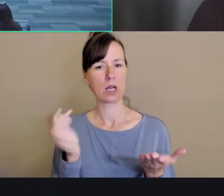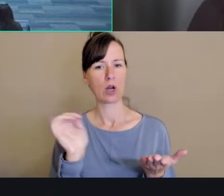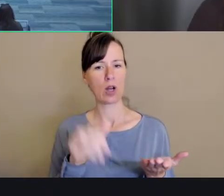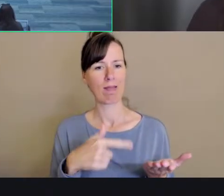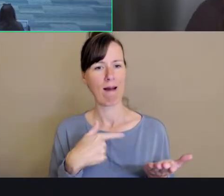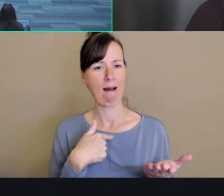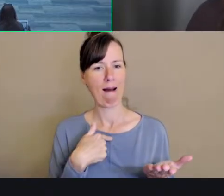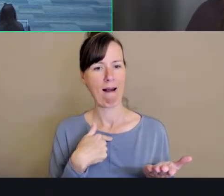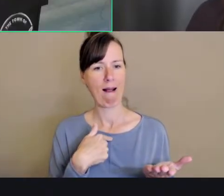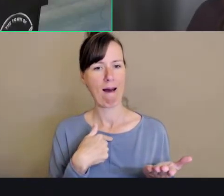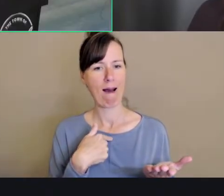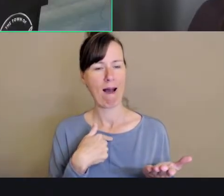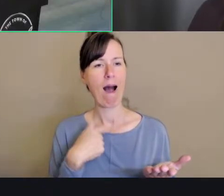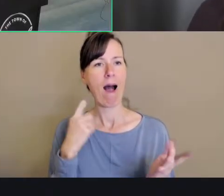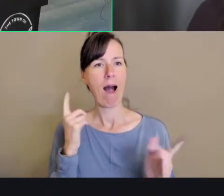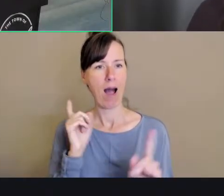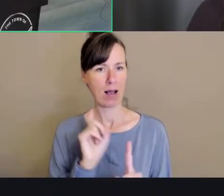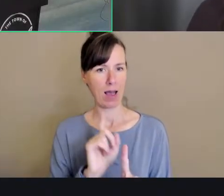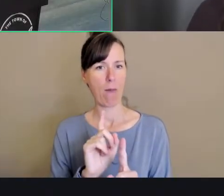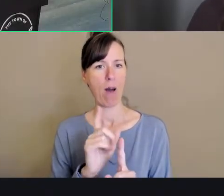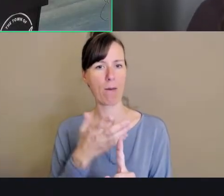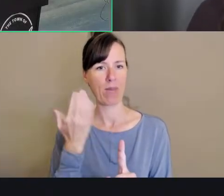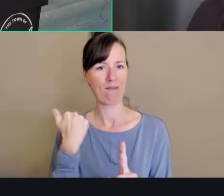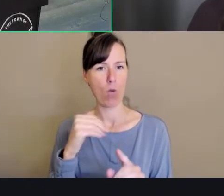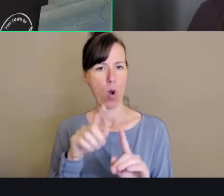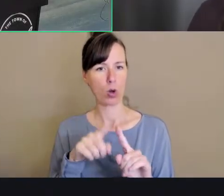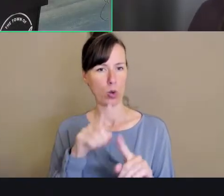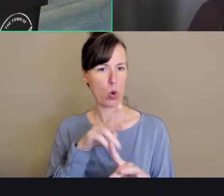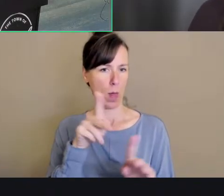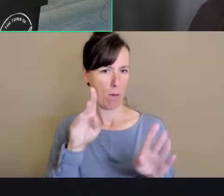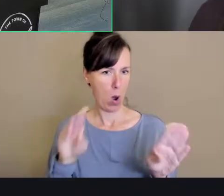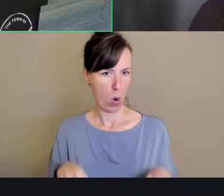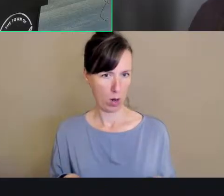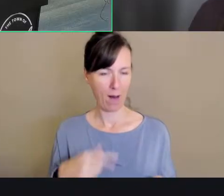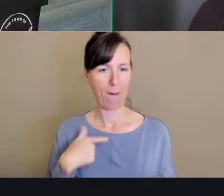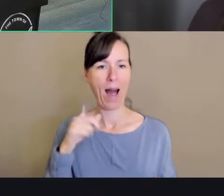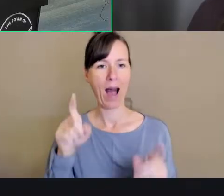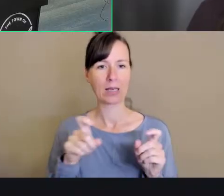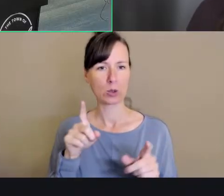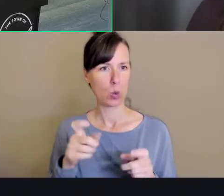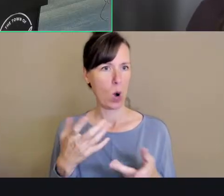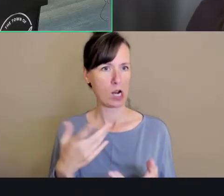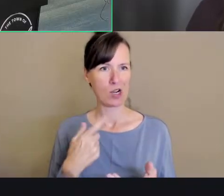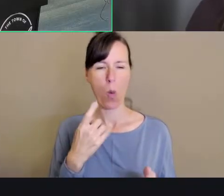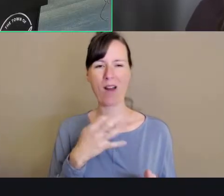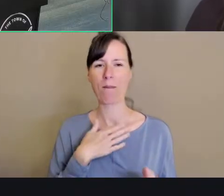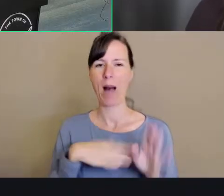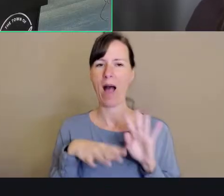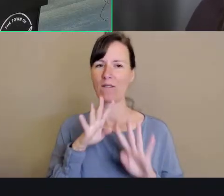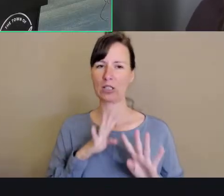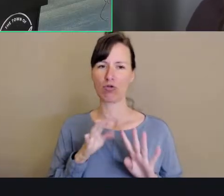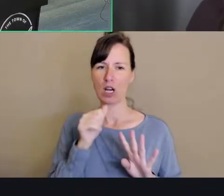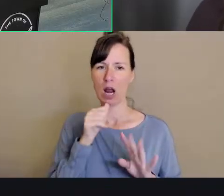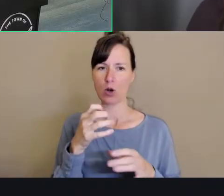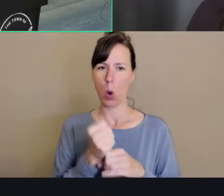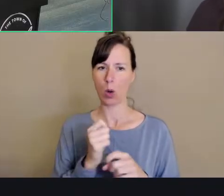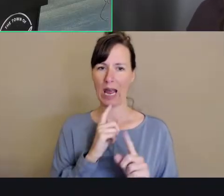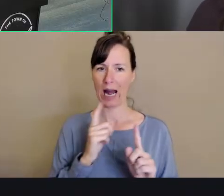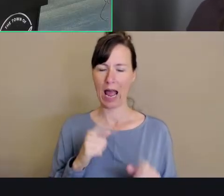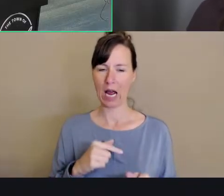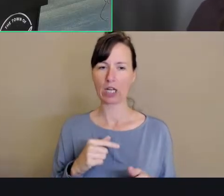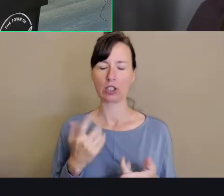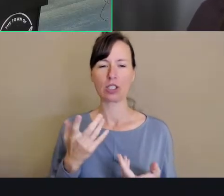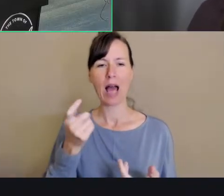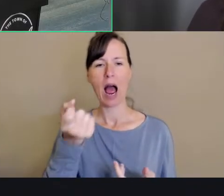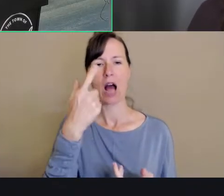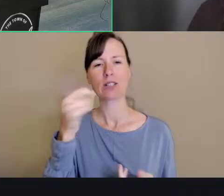before and I've asked questions, and one of my frustrations is I don't get answers. And I understand that you can't answer here, but I do expect to